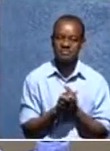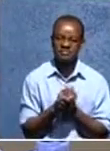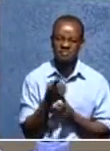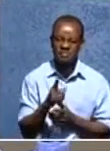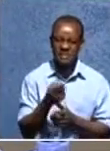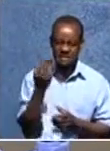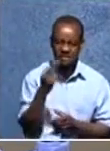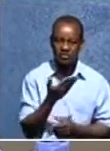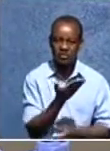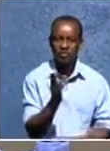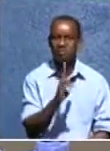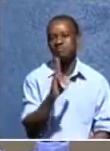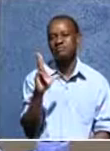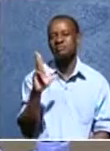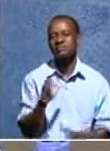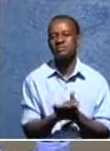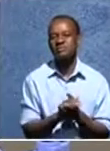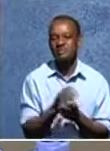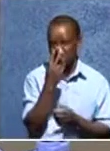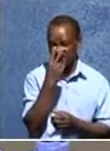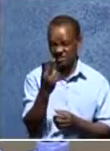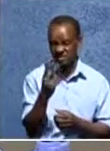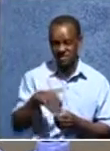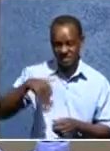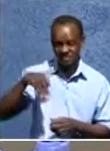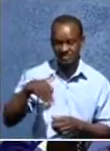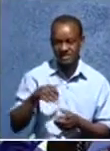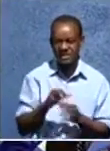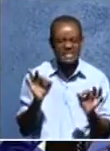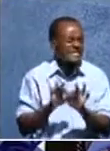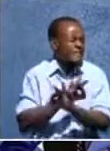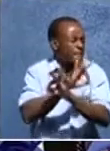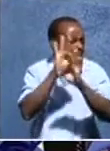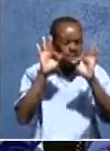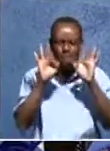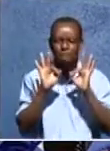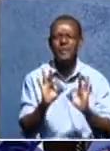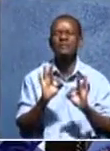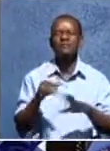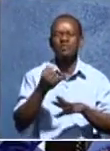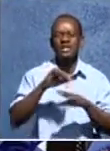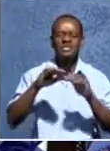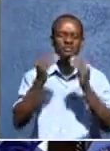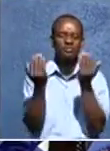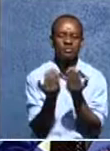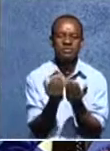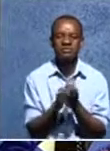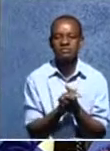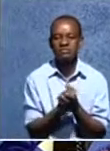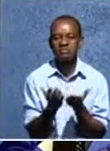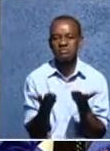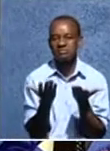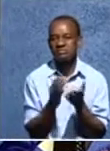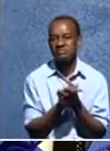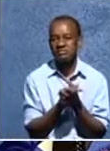in the country think that this is fantastic and that we're doing fantastically well? I suppose it always comes down to what you expect. I mean, some people come from a high